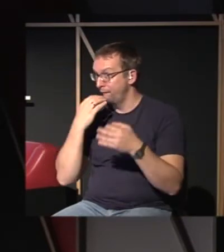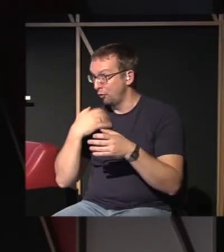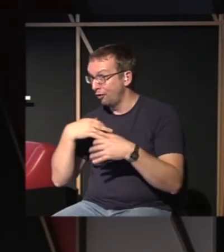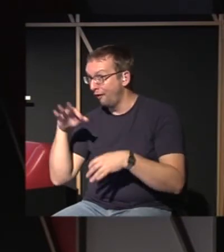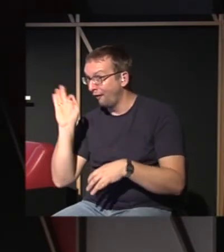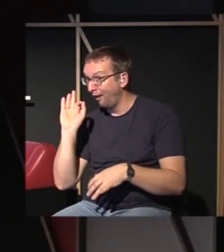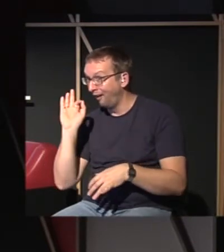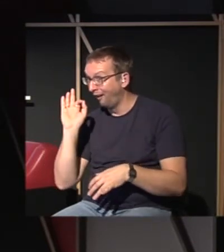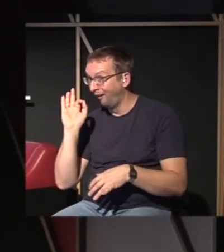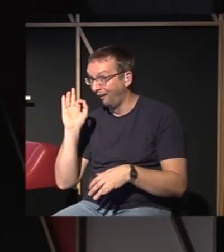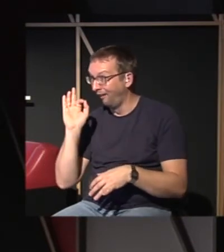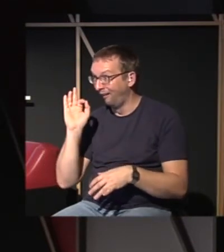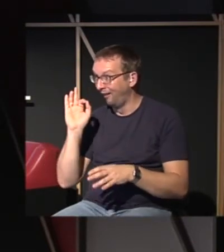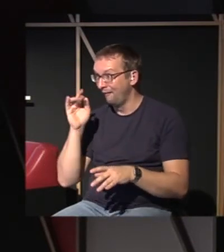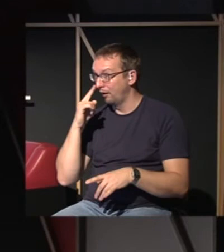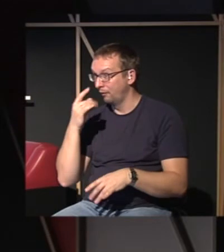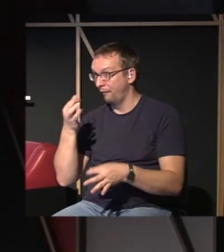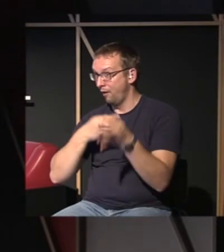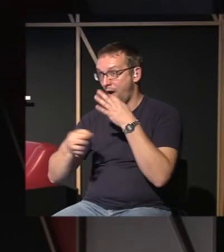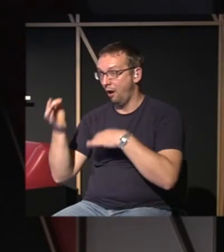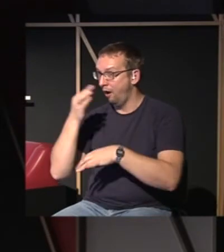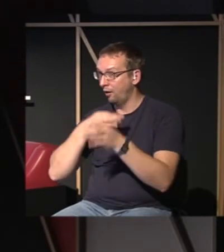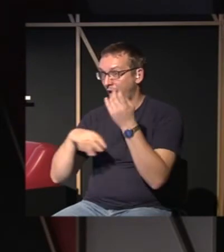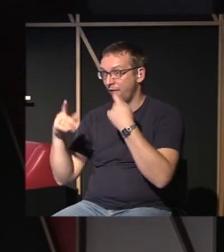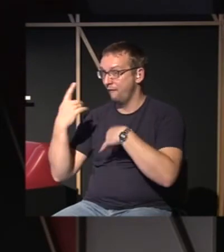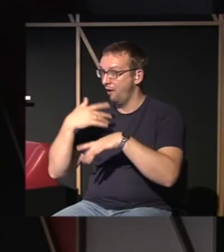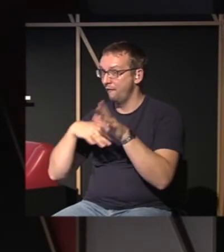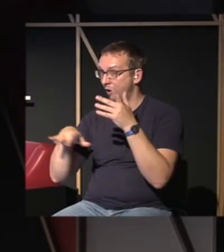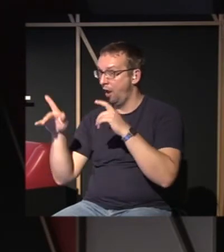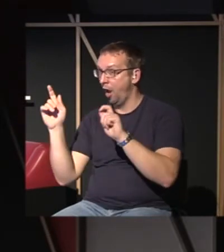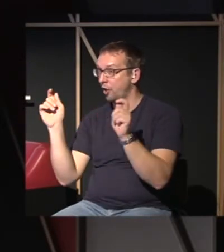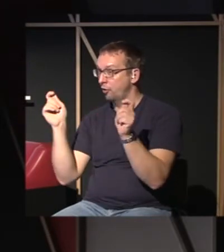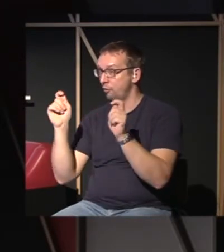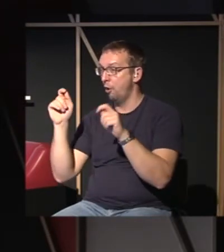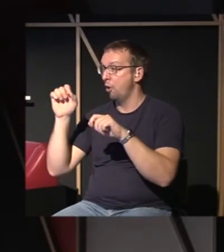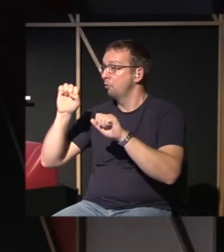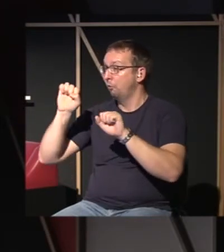conference. So if you do have something you'd like to discuss further, please do come and find us and come and speak